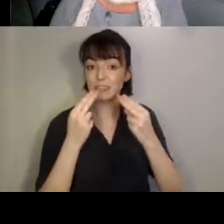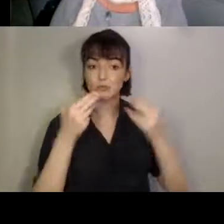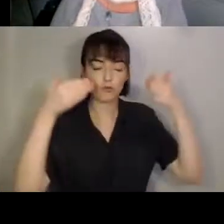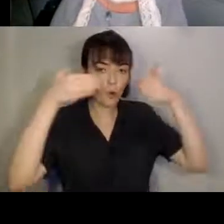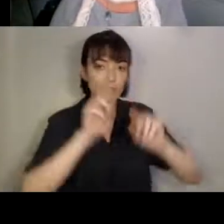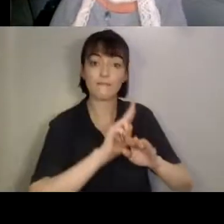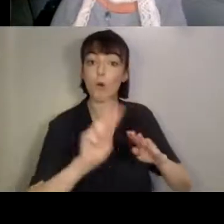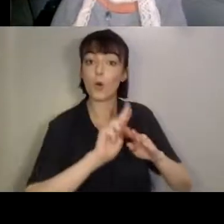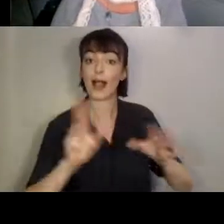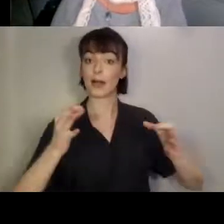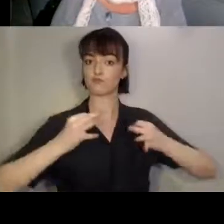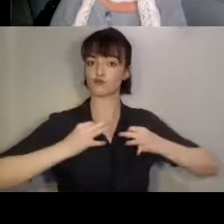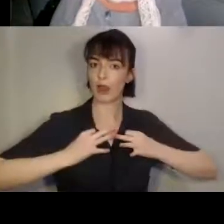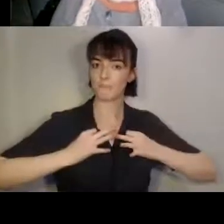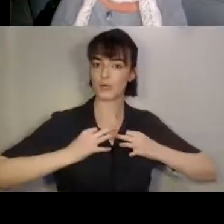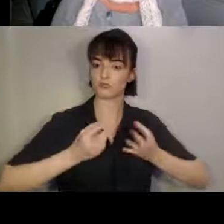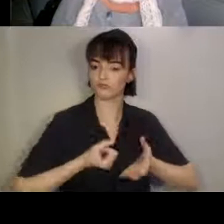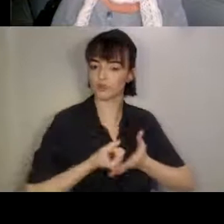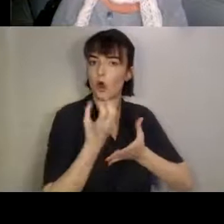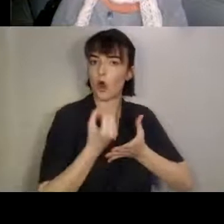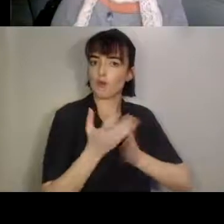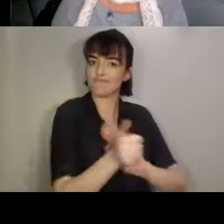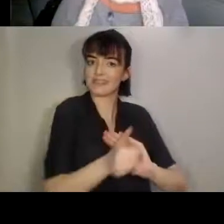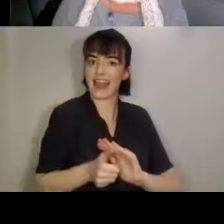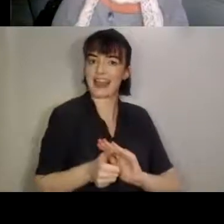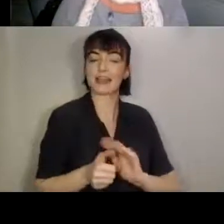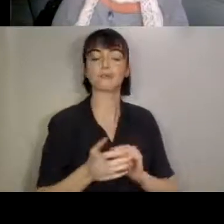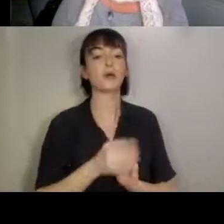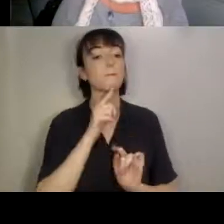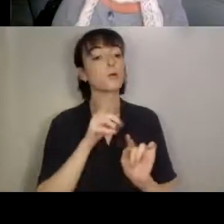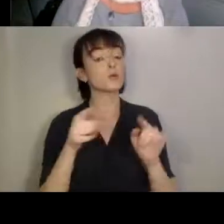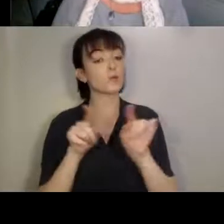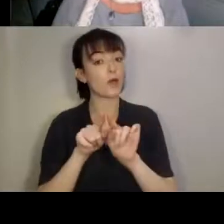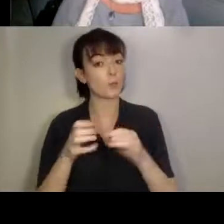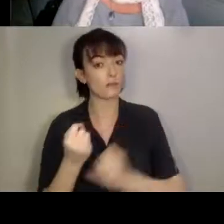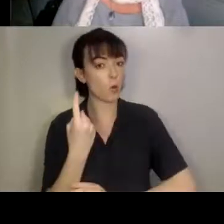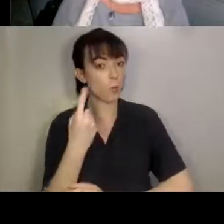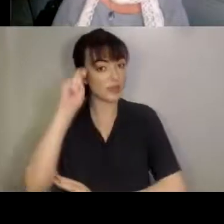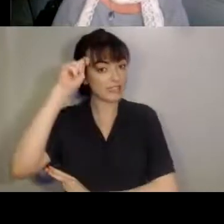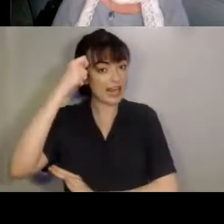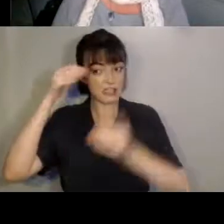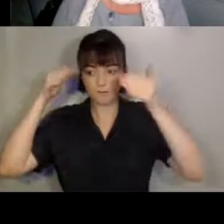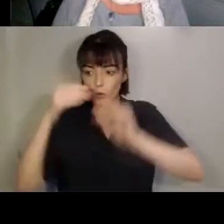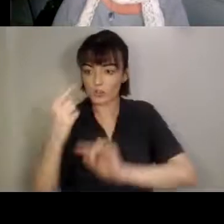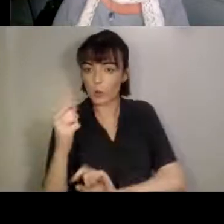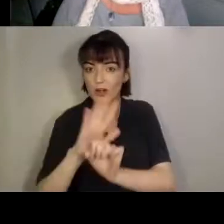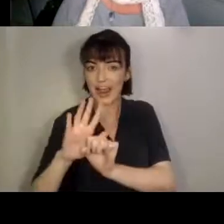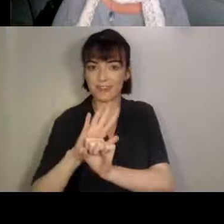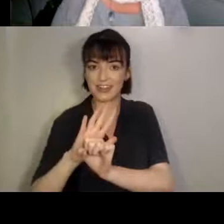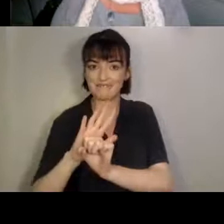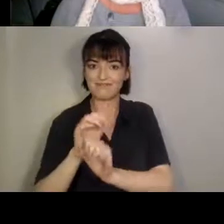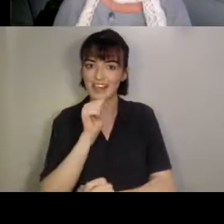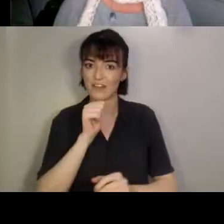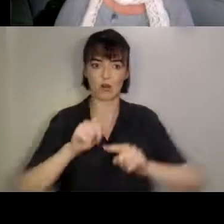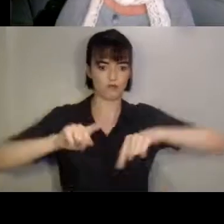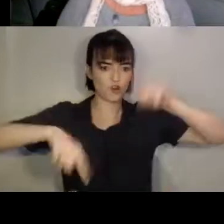at grammar, at narrative skills, but typically we have one test that looks at one area. We don't have a range of tests.